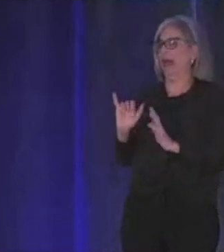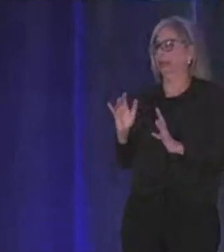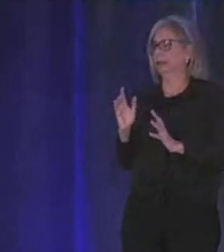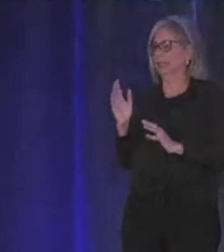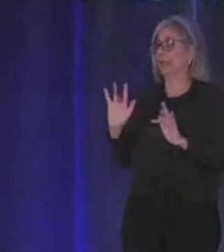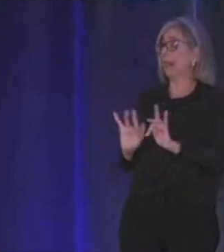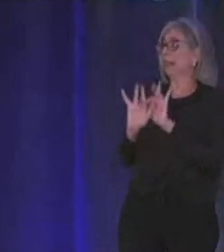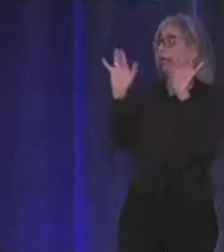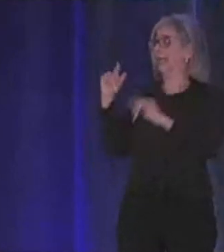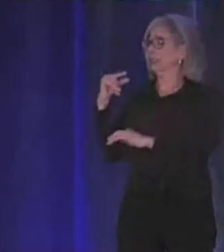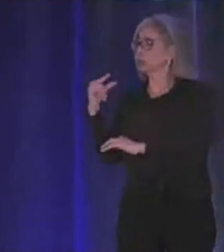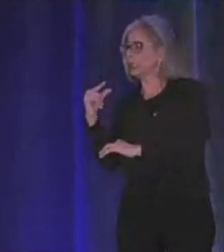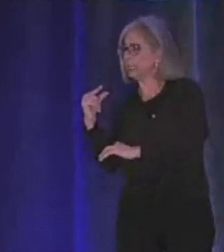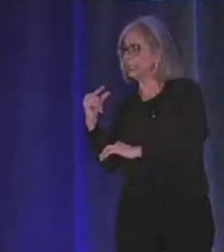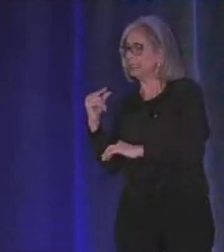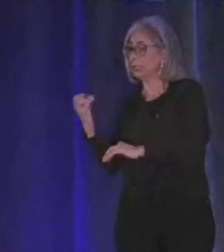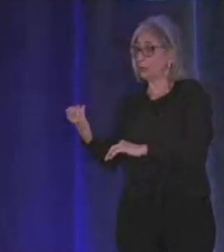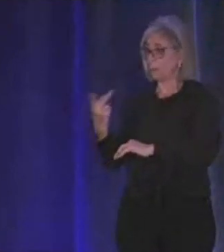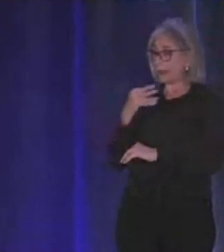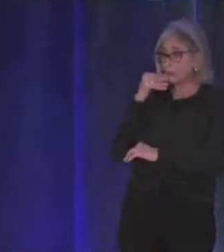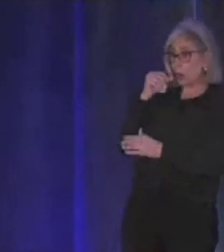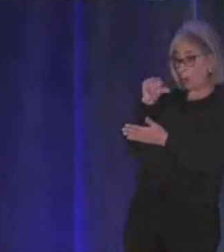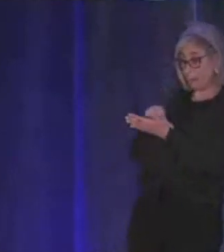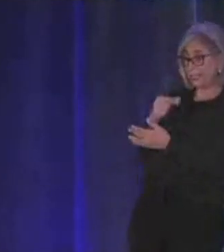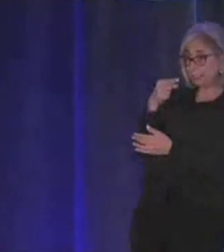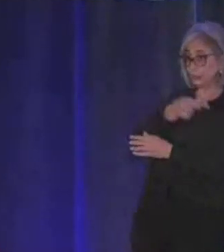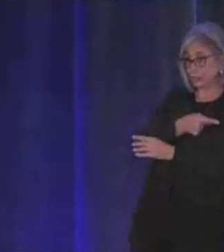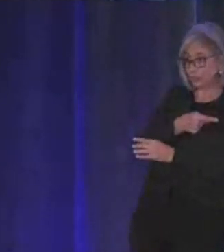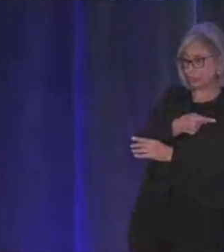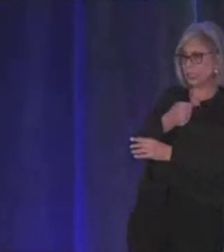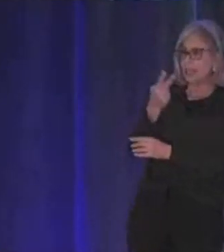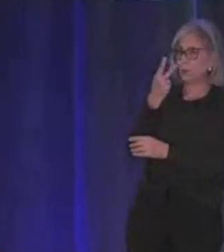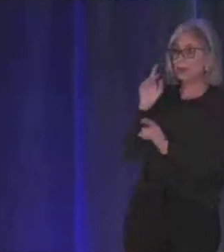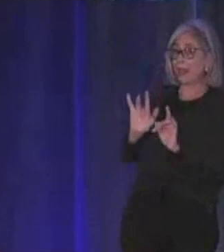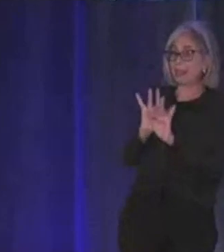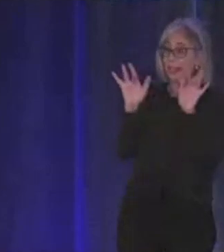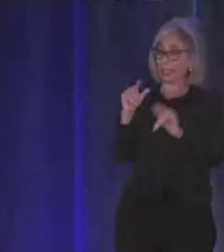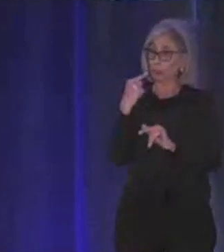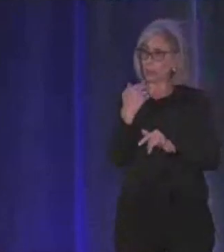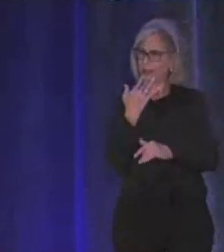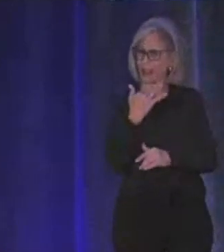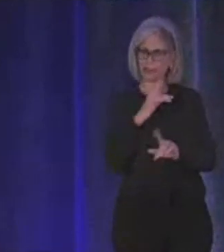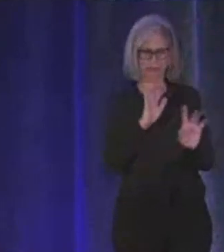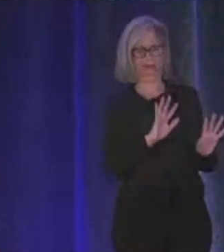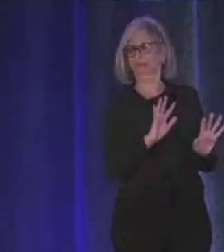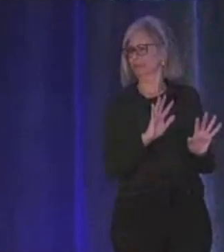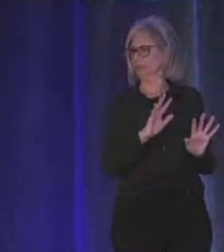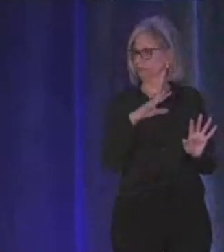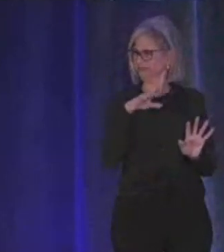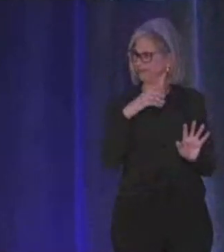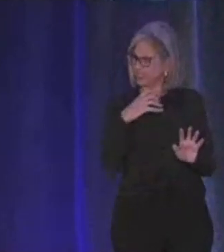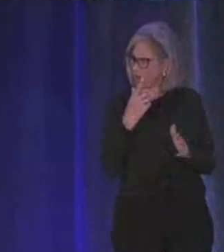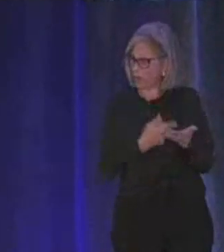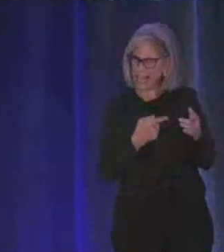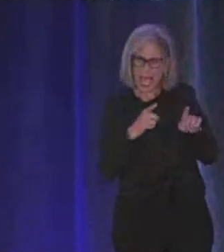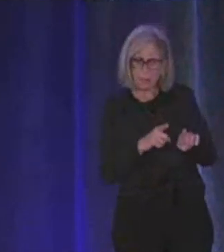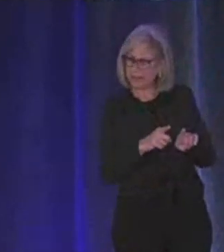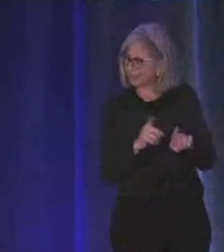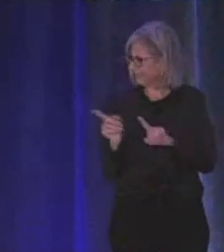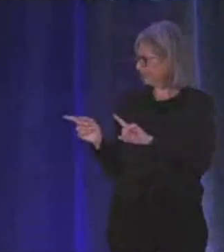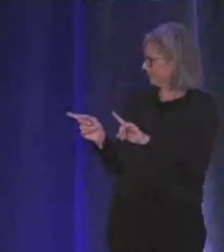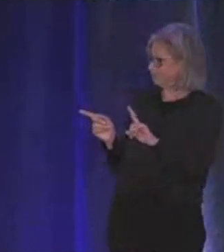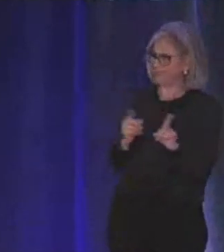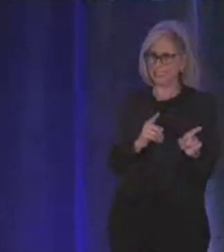a light green, when they go back to the home page, then they're going to see this light green color, and it's like, wait, what just happened?